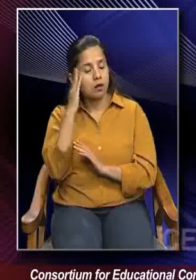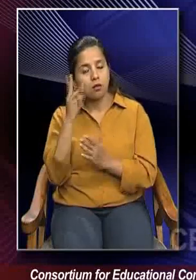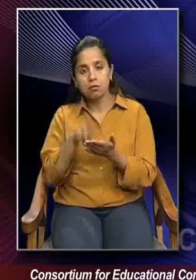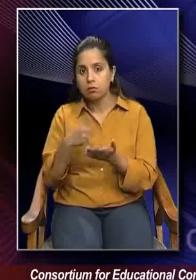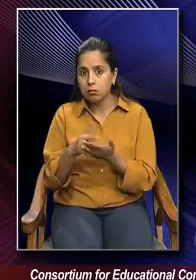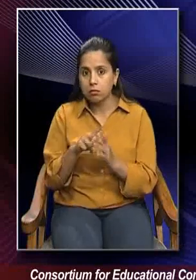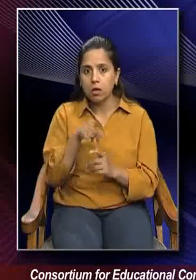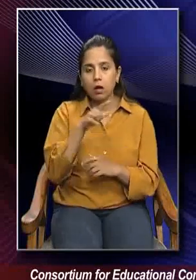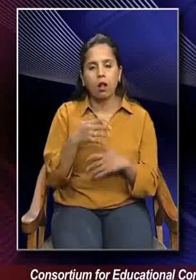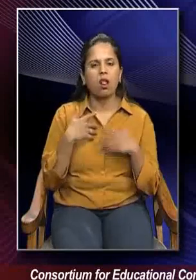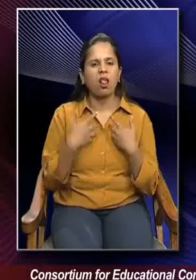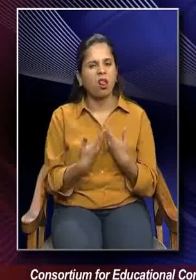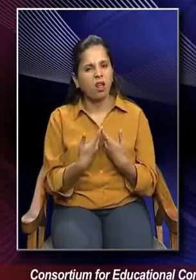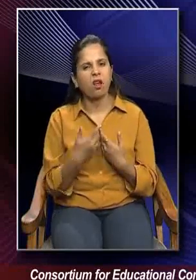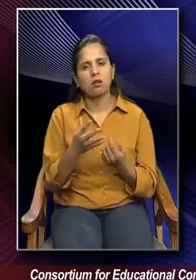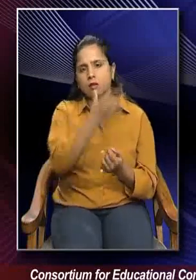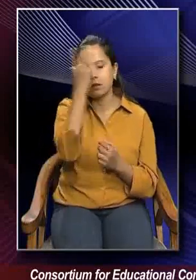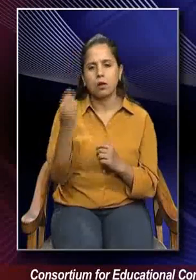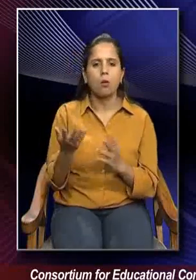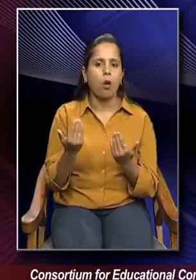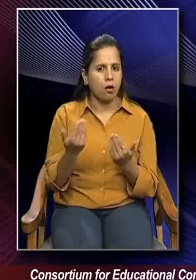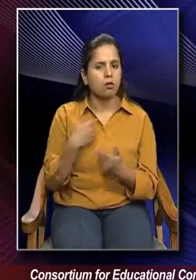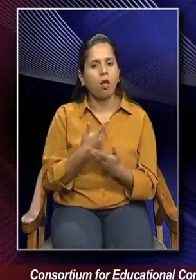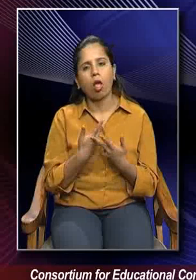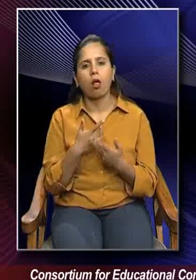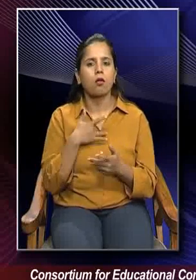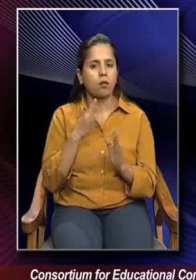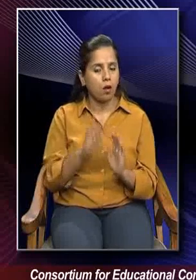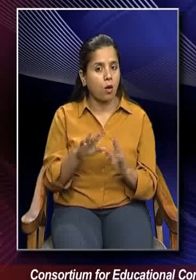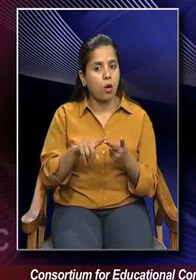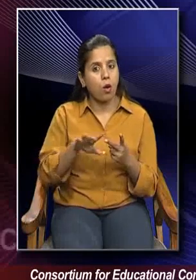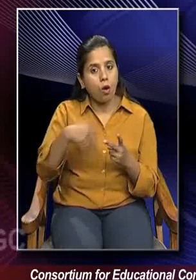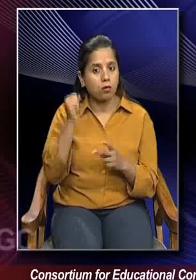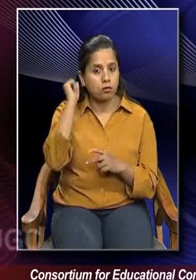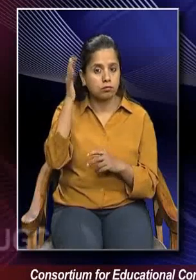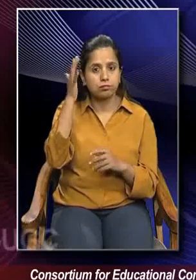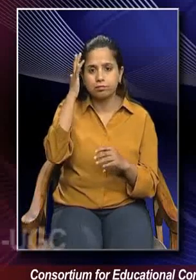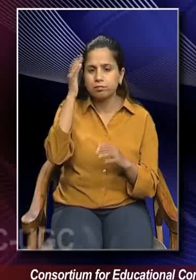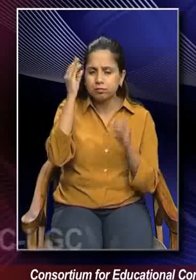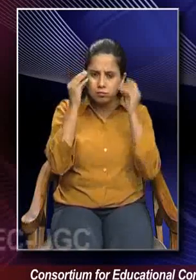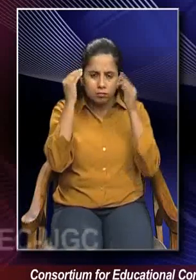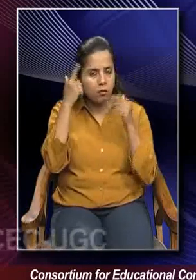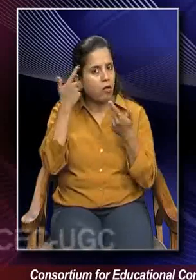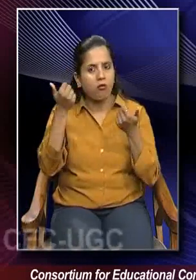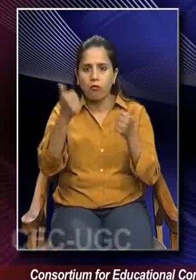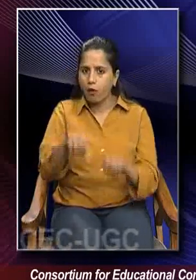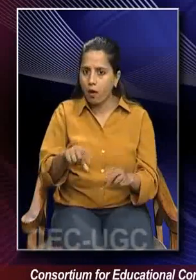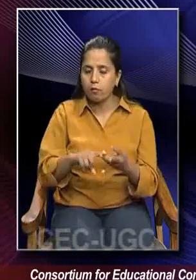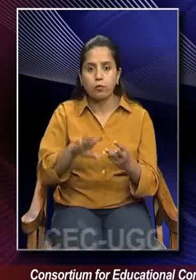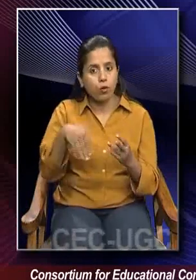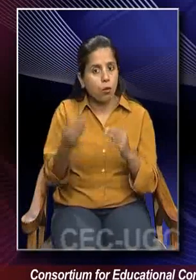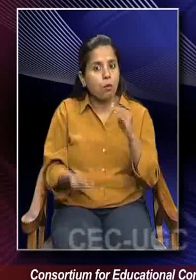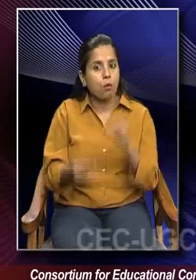to fatigue in the daytime, impaired cognitive function, and